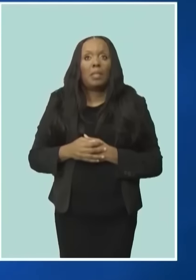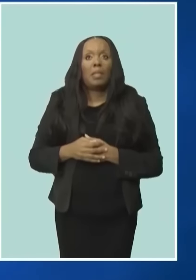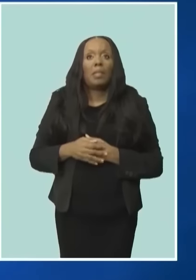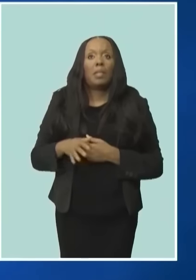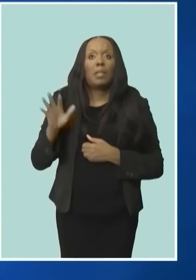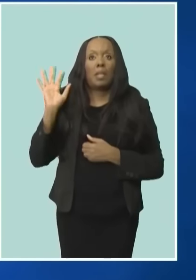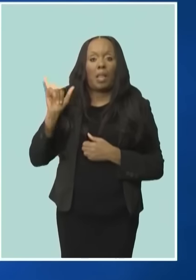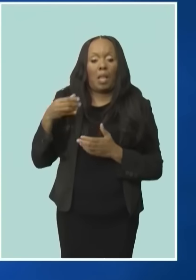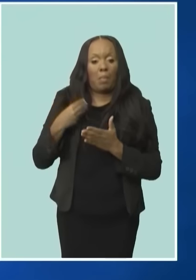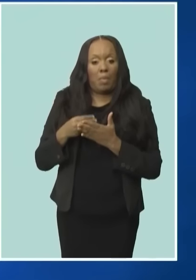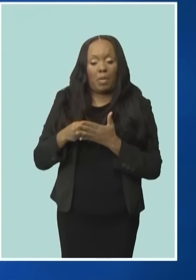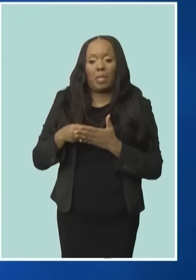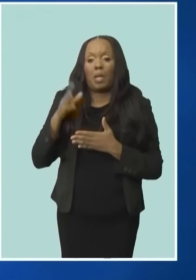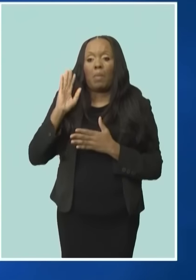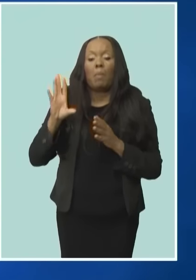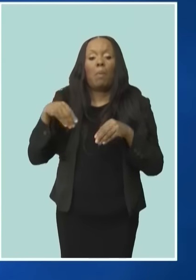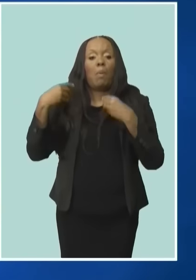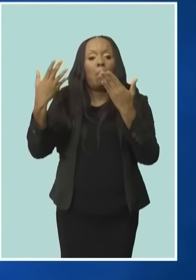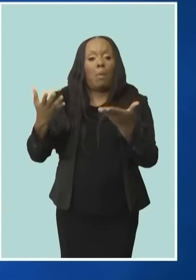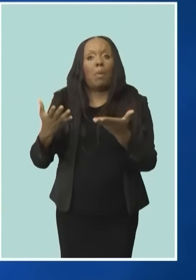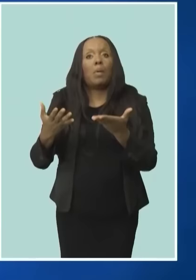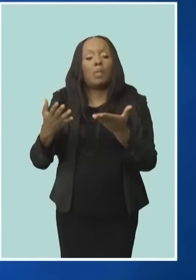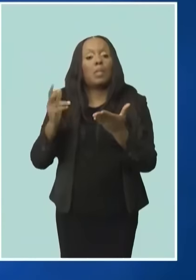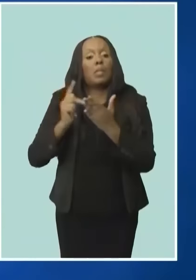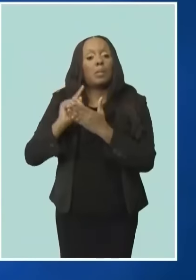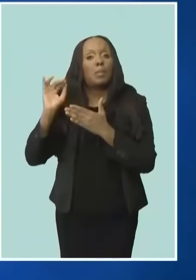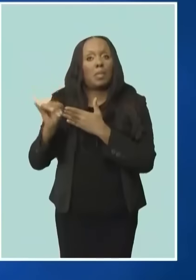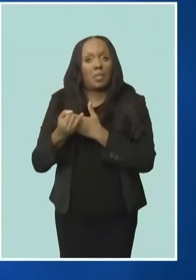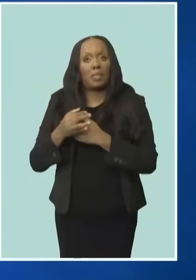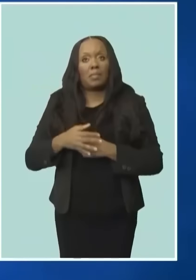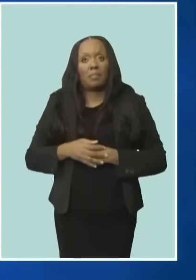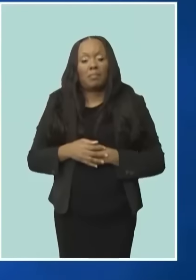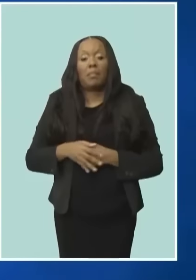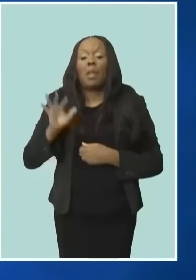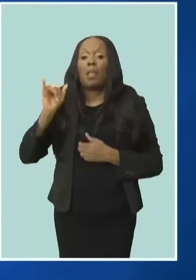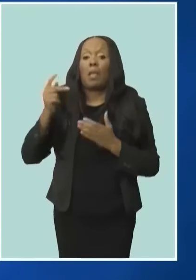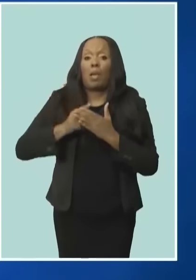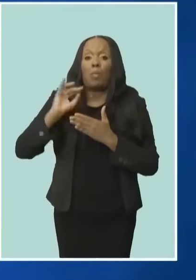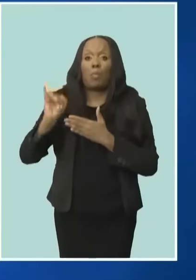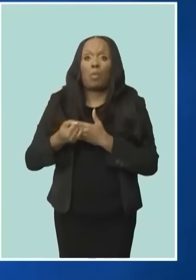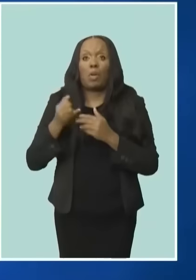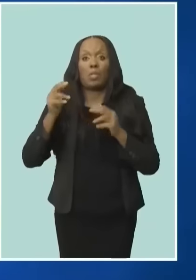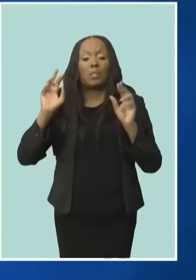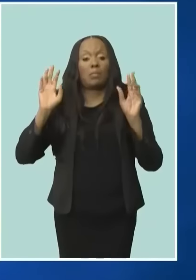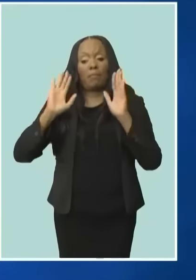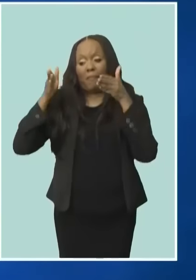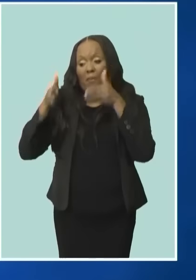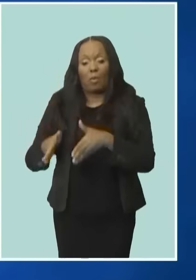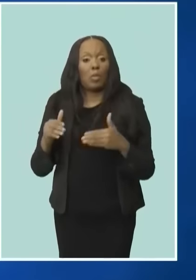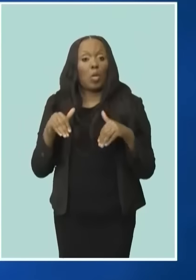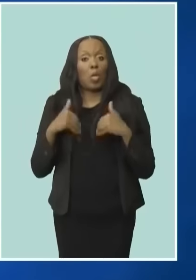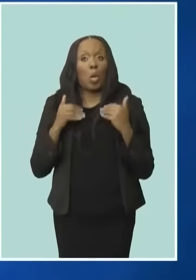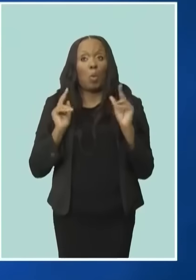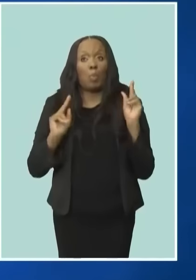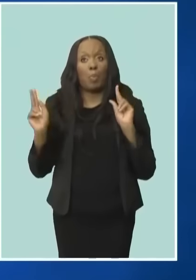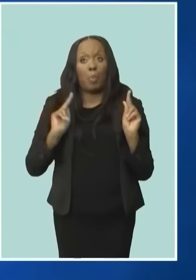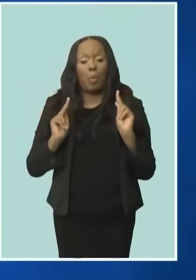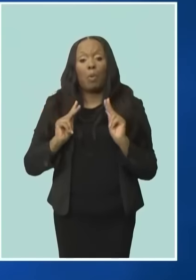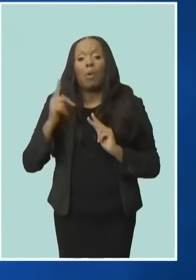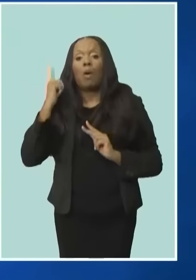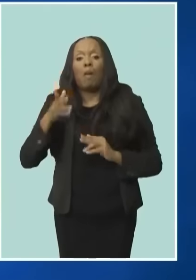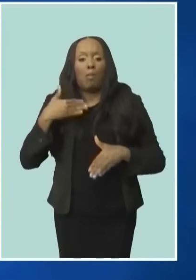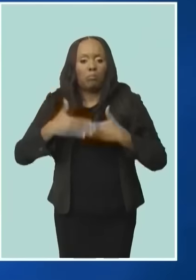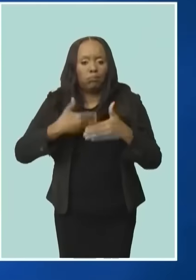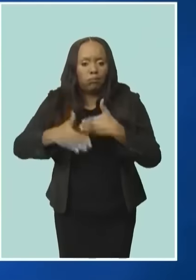award to Green Rising. The Green Rising in Barbados project is a youth-centered initiative designed to accelerate